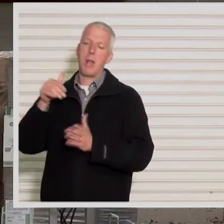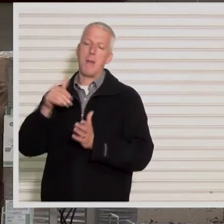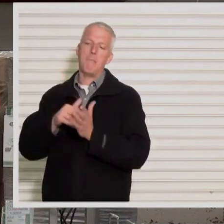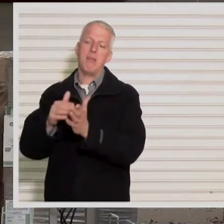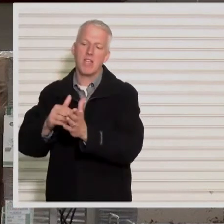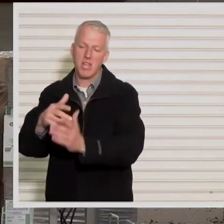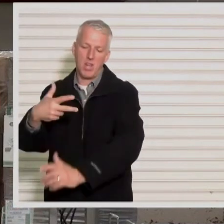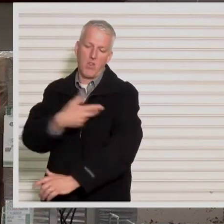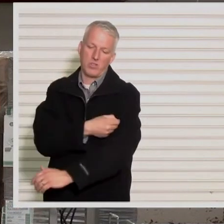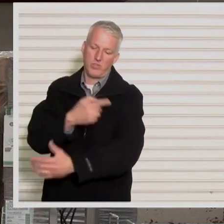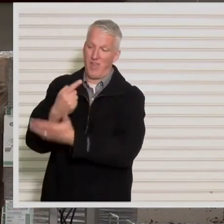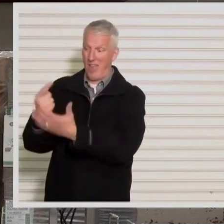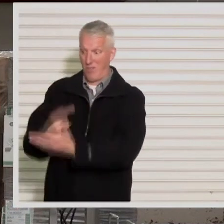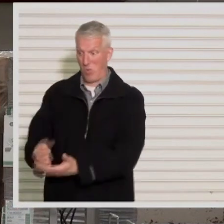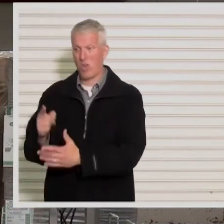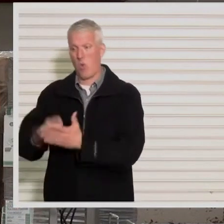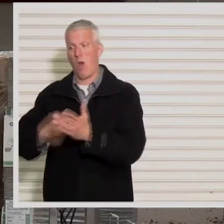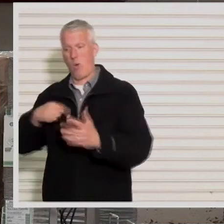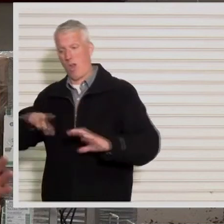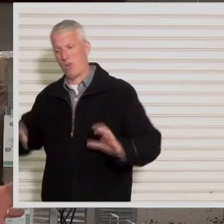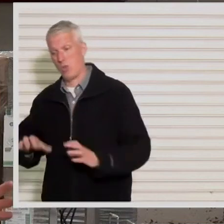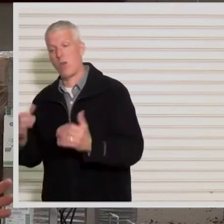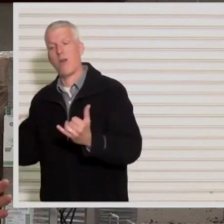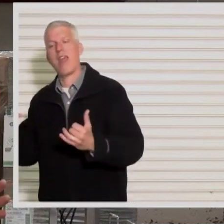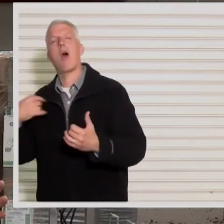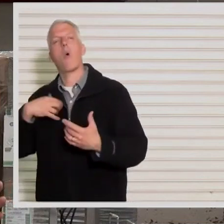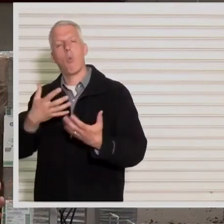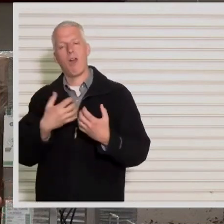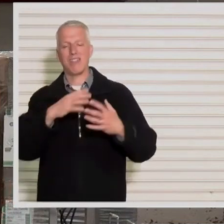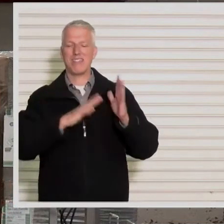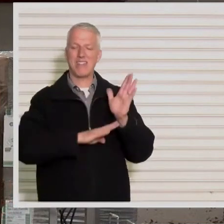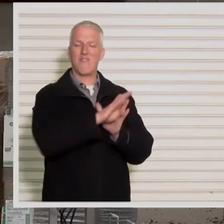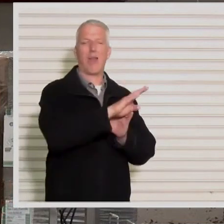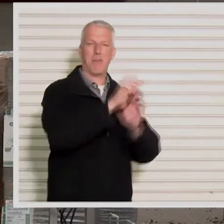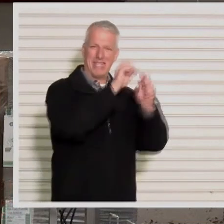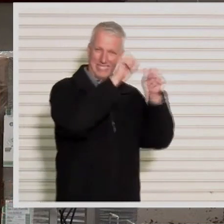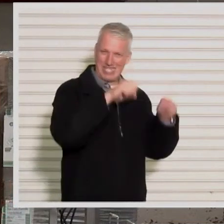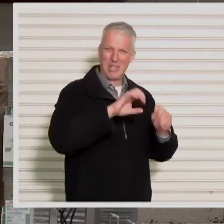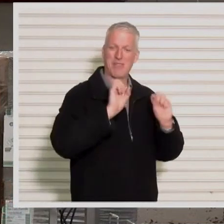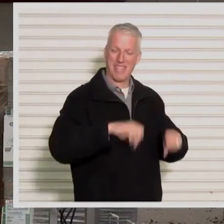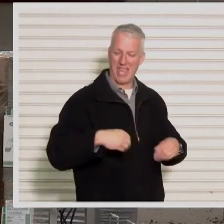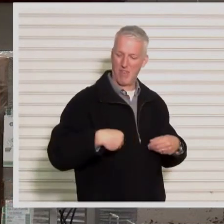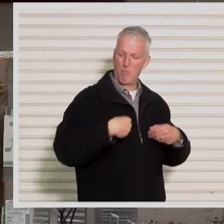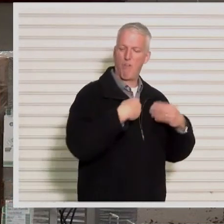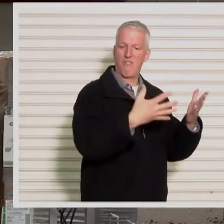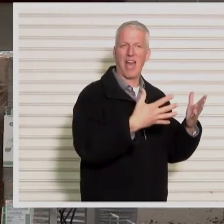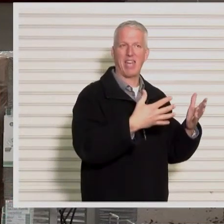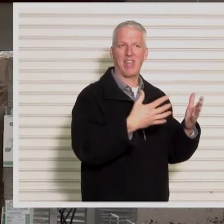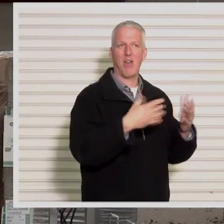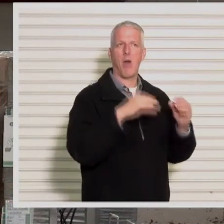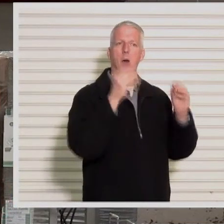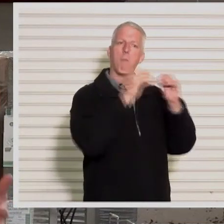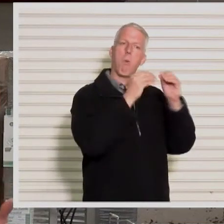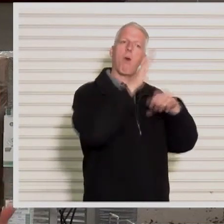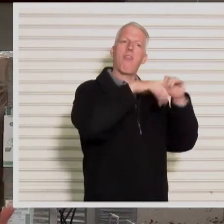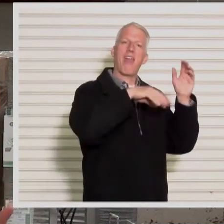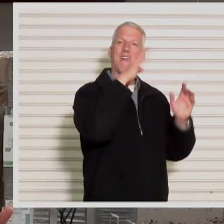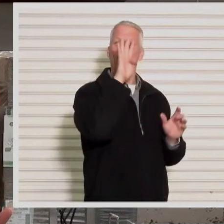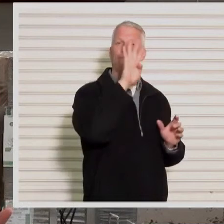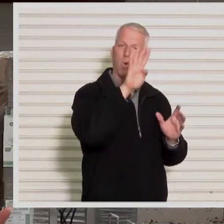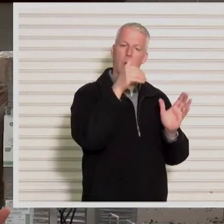which we are currently doing, we're designing a system that can provide and administer over 4